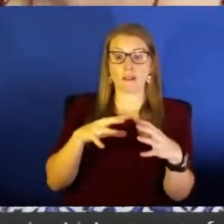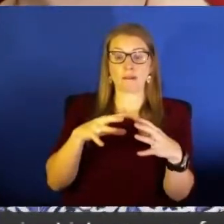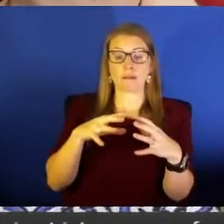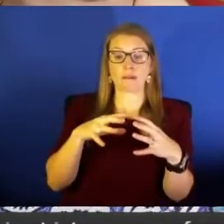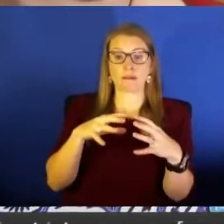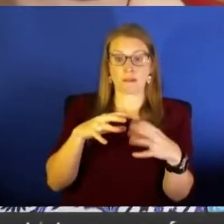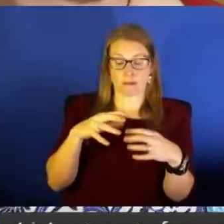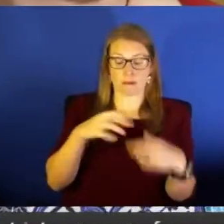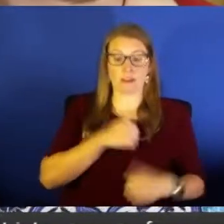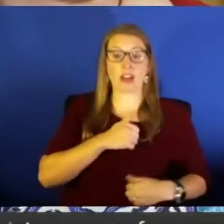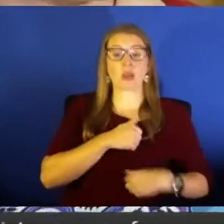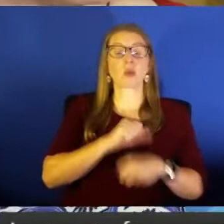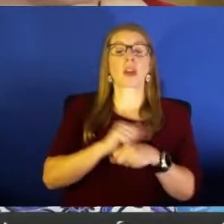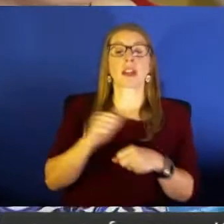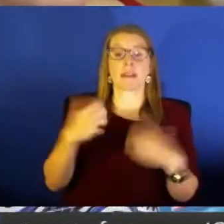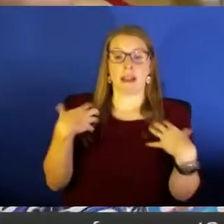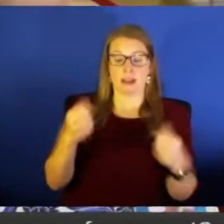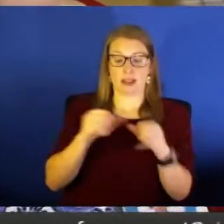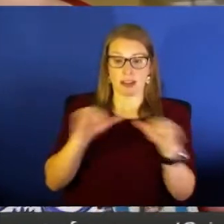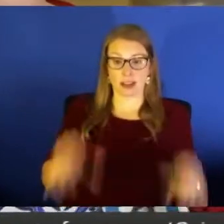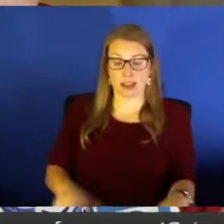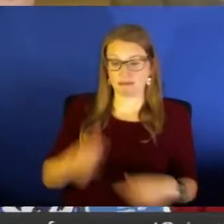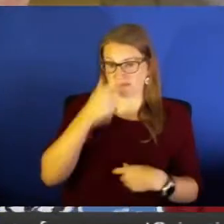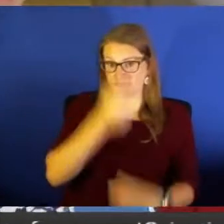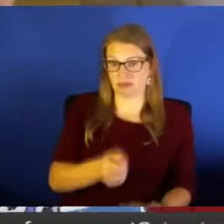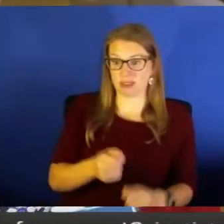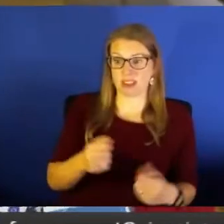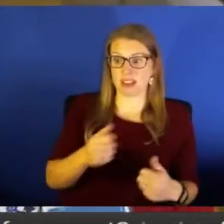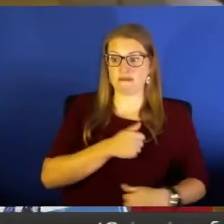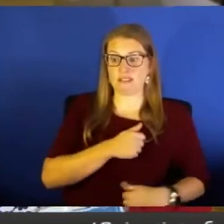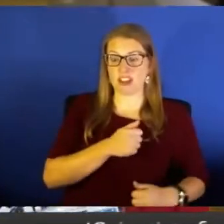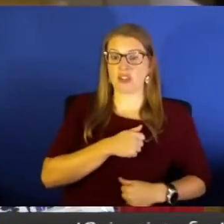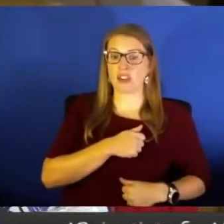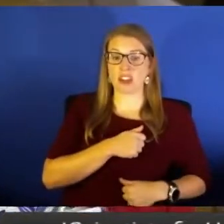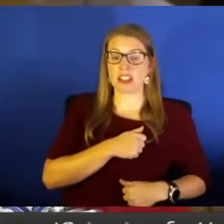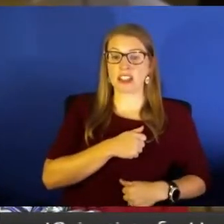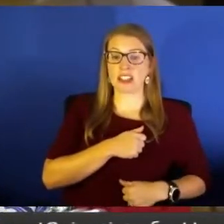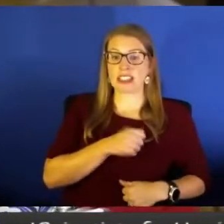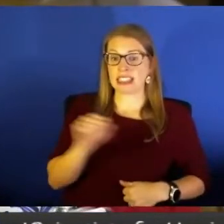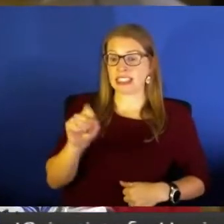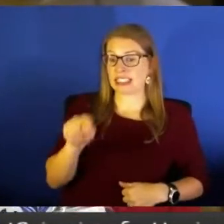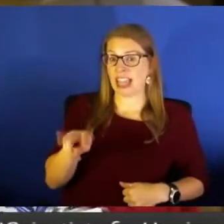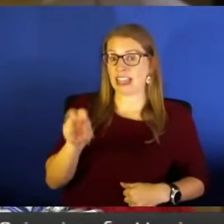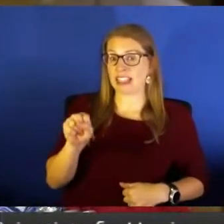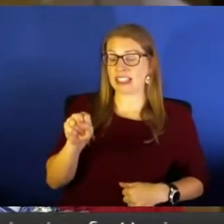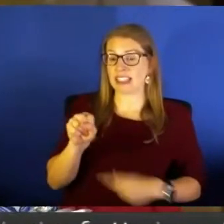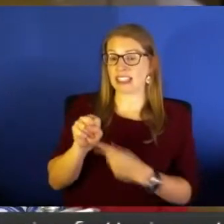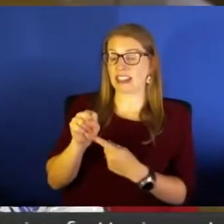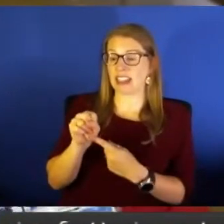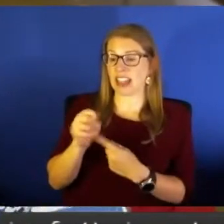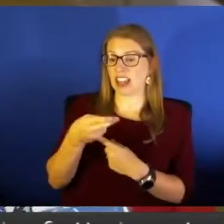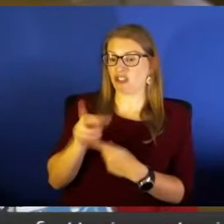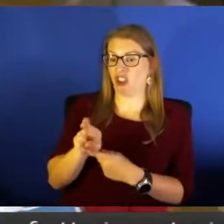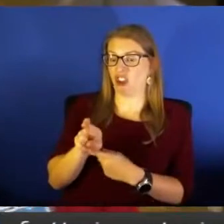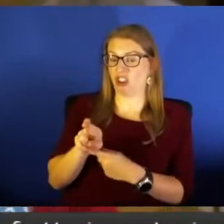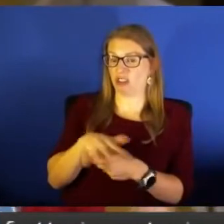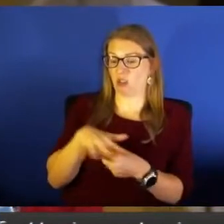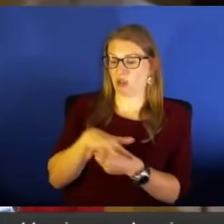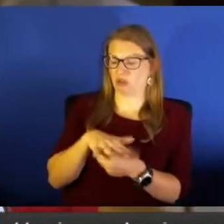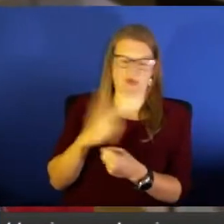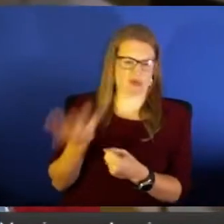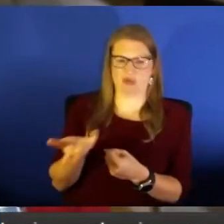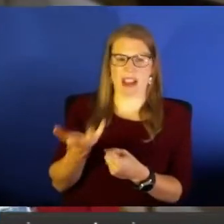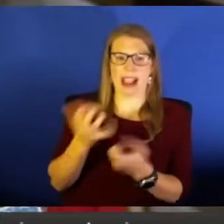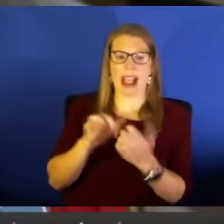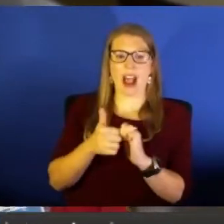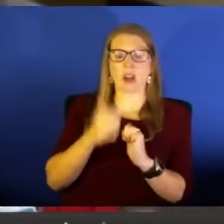very interesting to me that veteran status was kept kind of in an HR location, and there wasn't a great way for veterans to know who